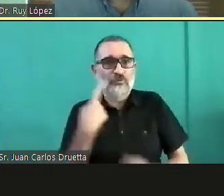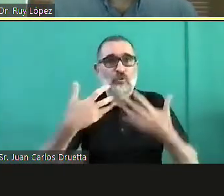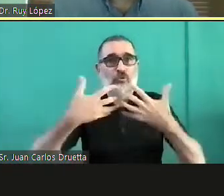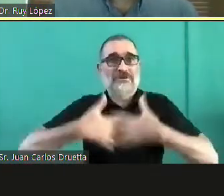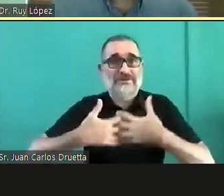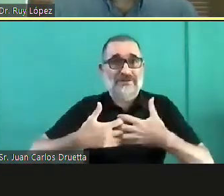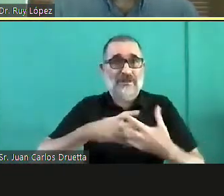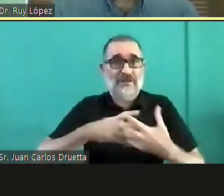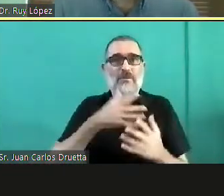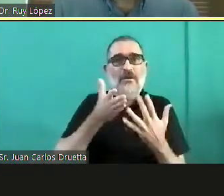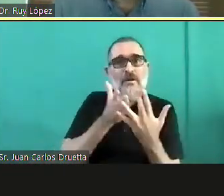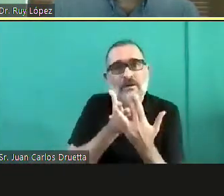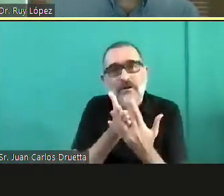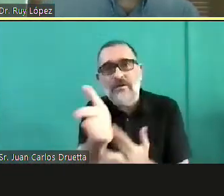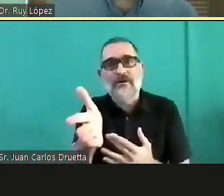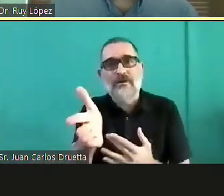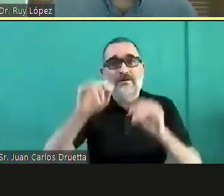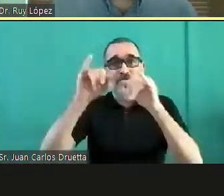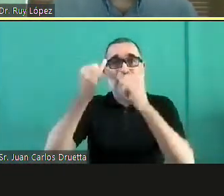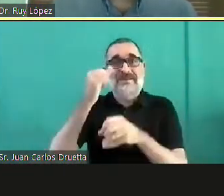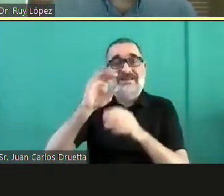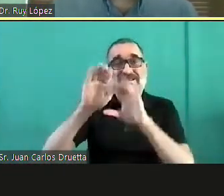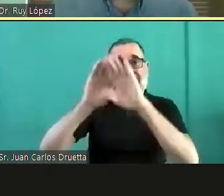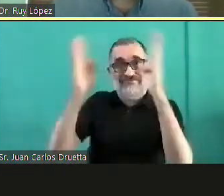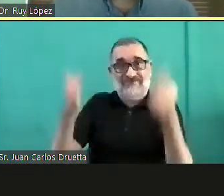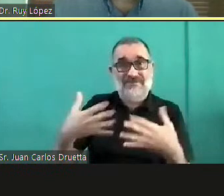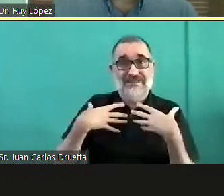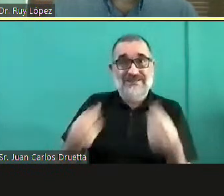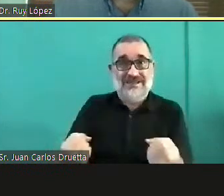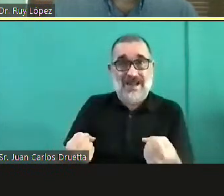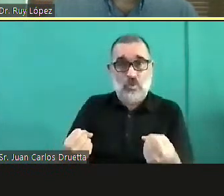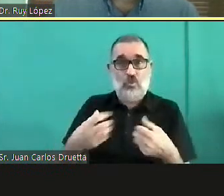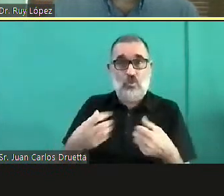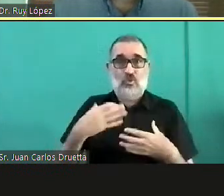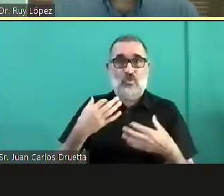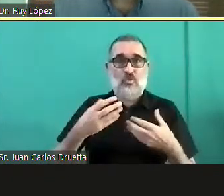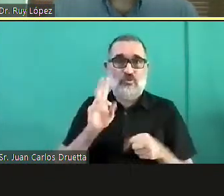for people within the pandemic, we have used this strategy